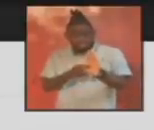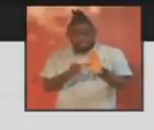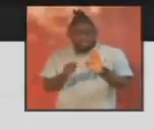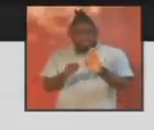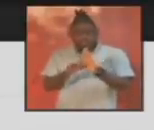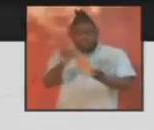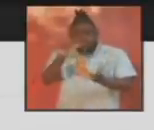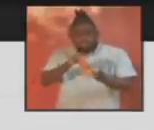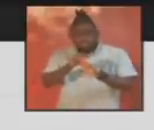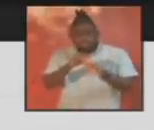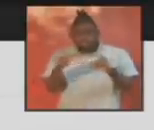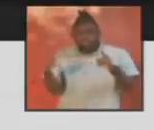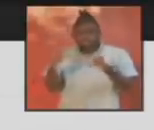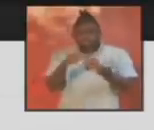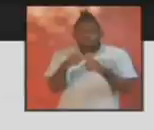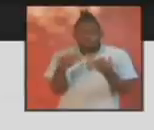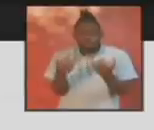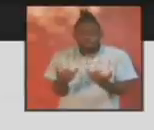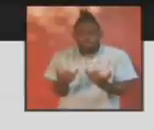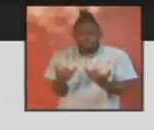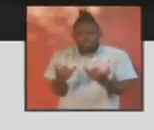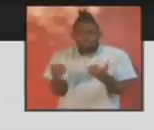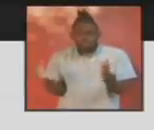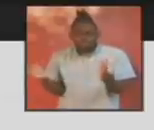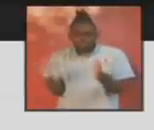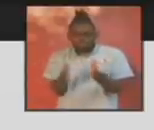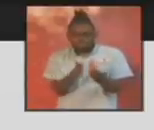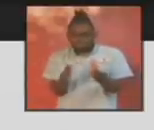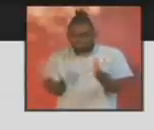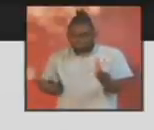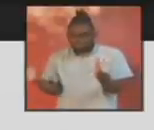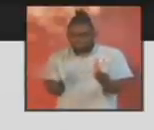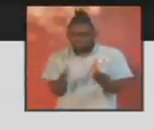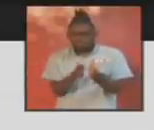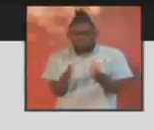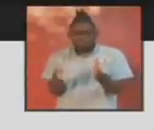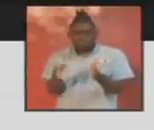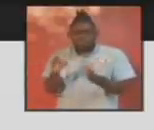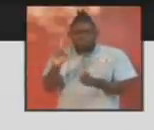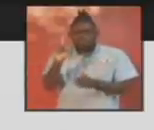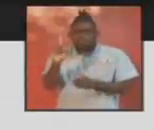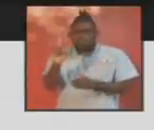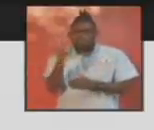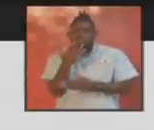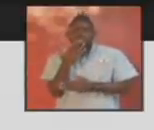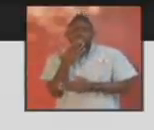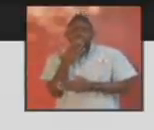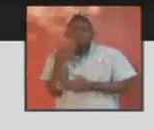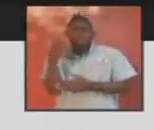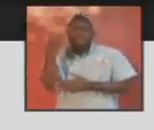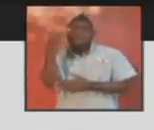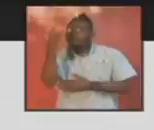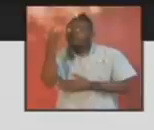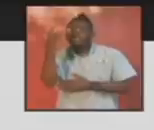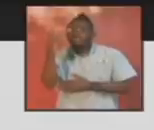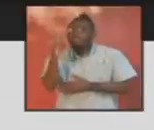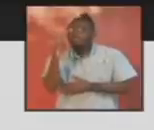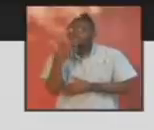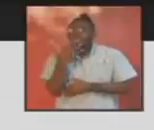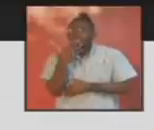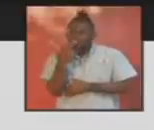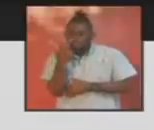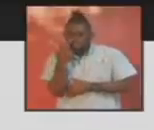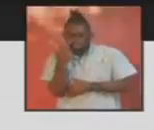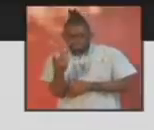current date, and we're just looking at that in one color. And the reason we're doing that today is so we can see the overall